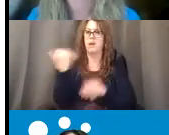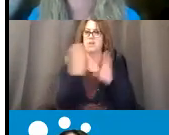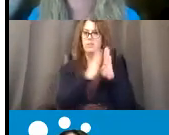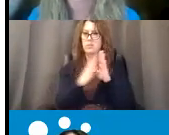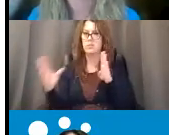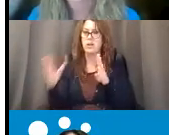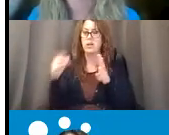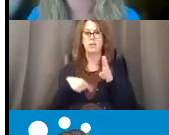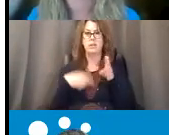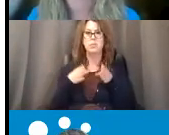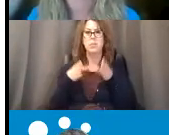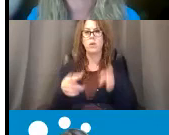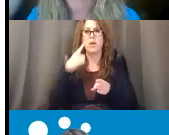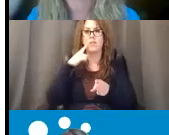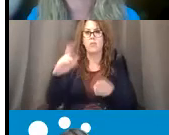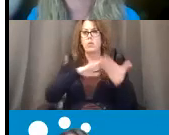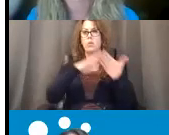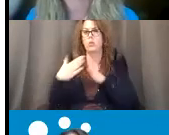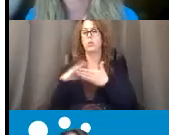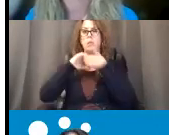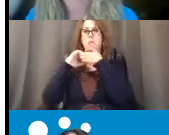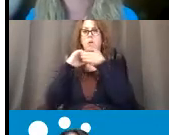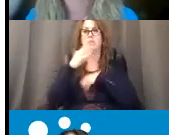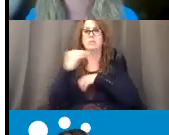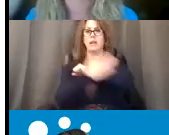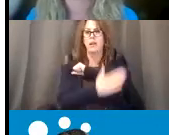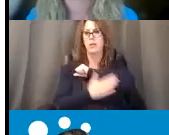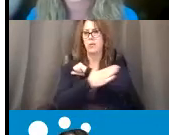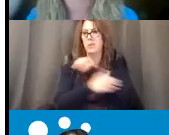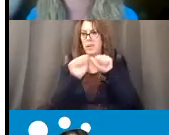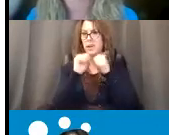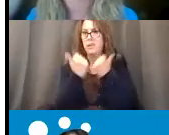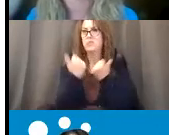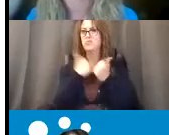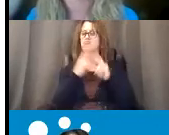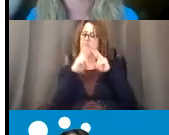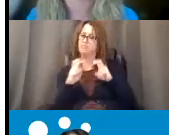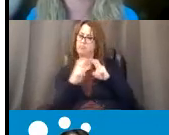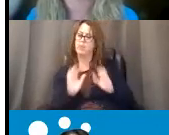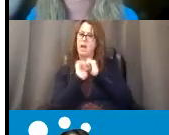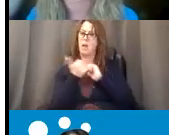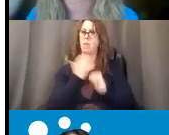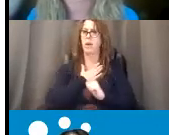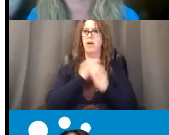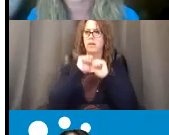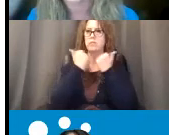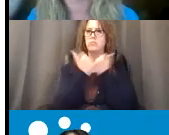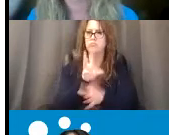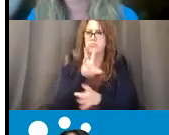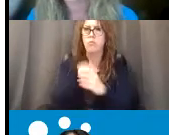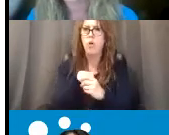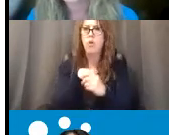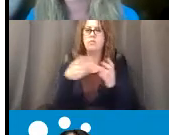community partners and county agencies to start thinking about how their agency may fit into the larger goal of developing a comprehensive